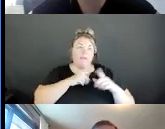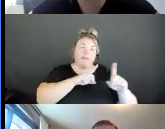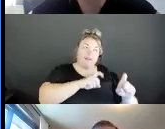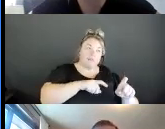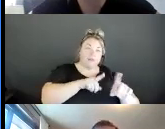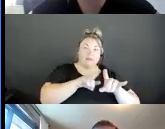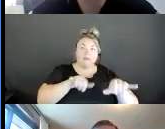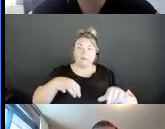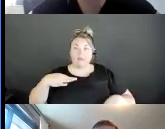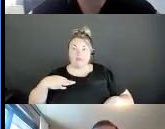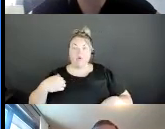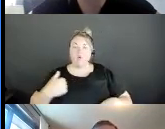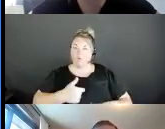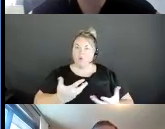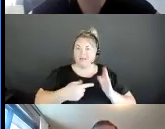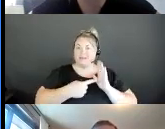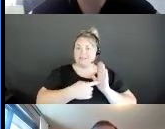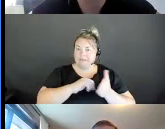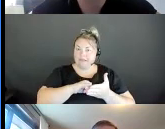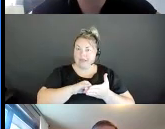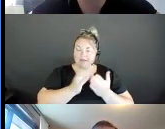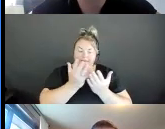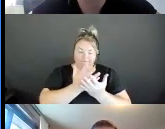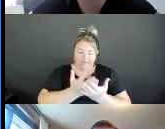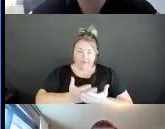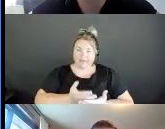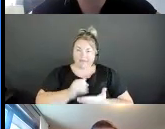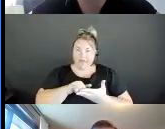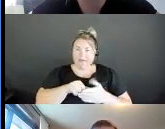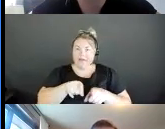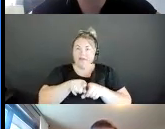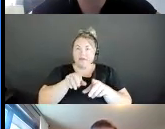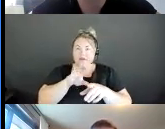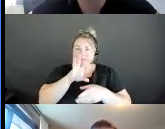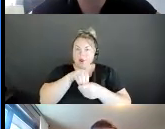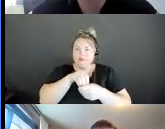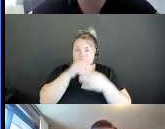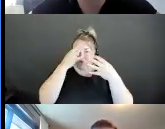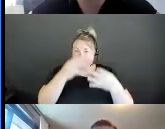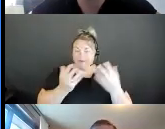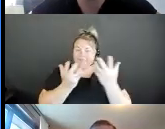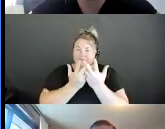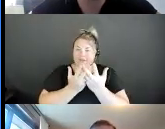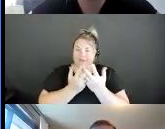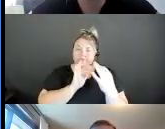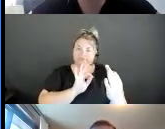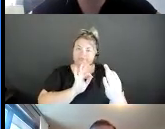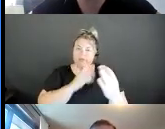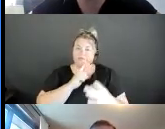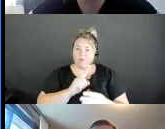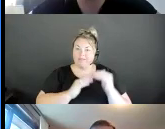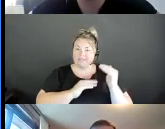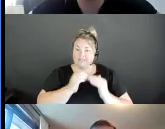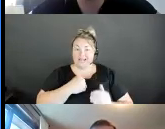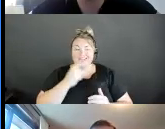say yes, that we would want to see that and vet that as a part of determining fitness for the facility. I could see that the